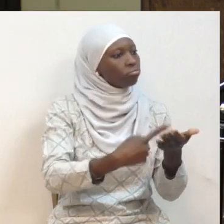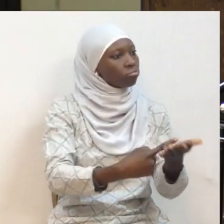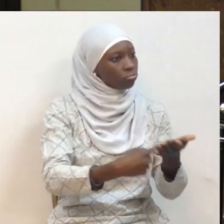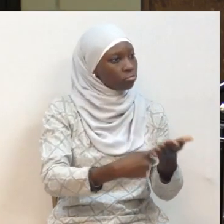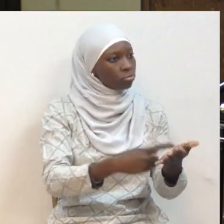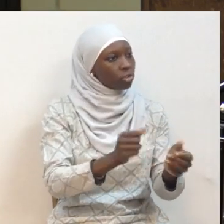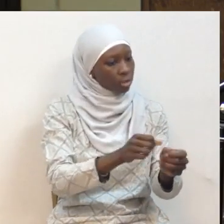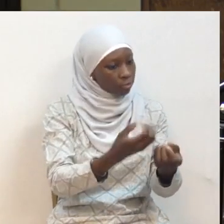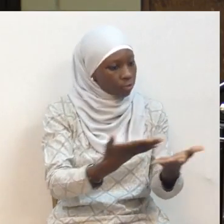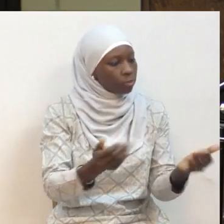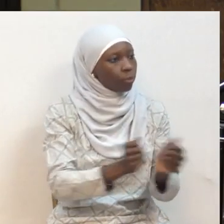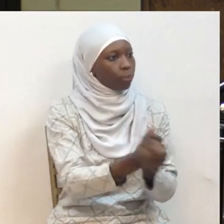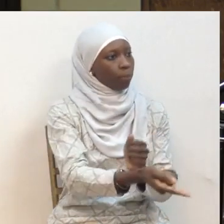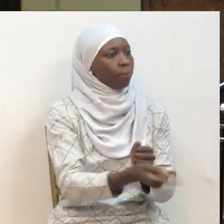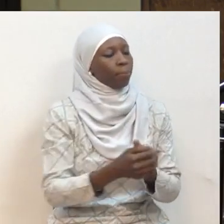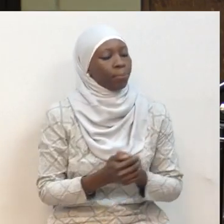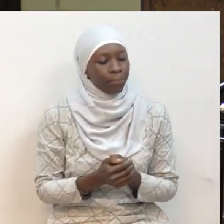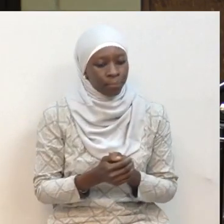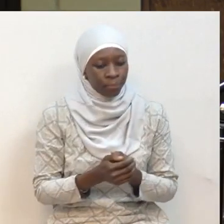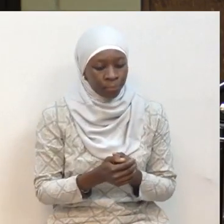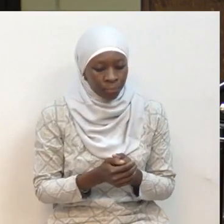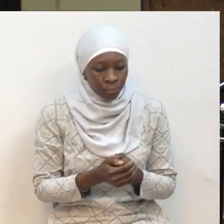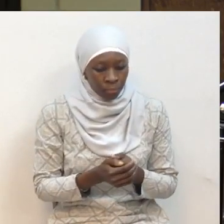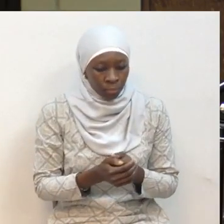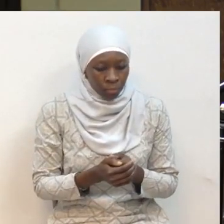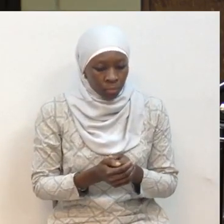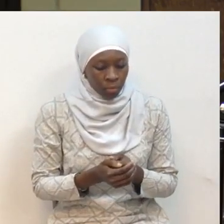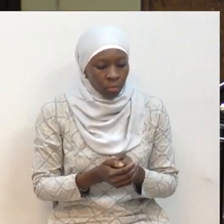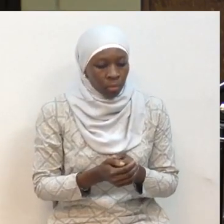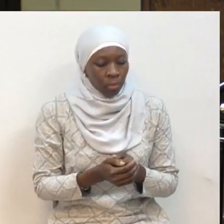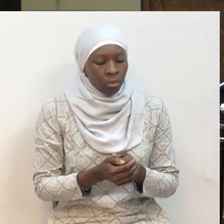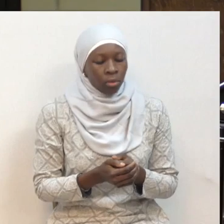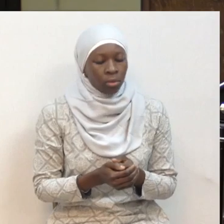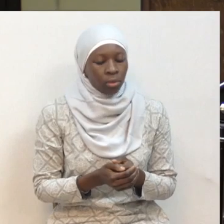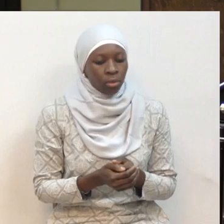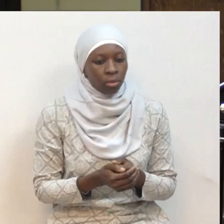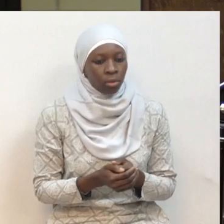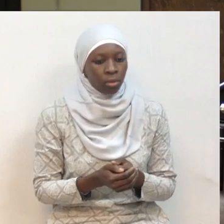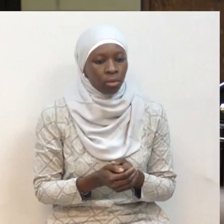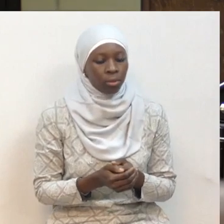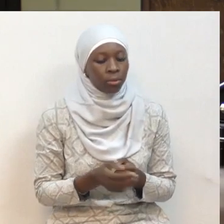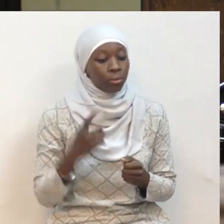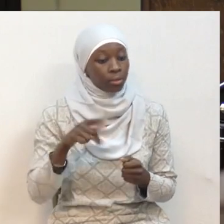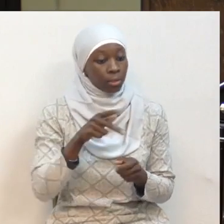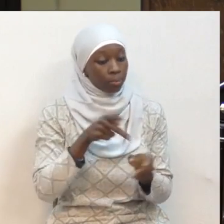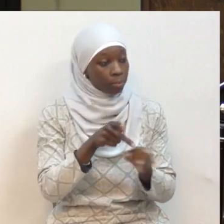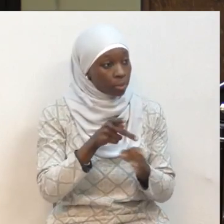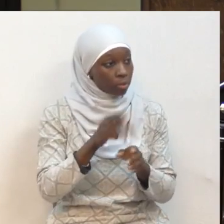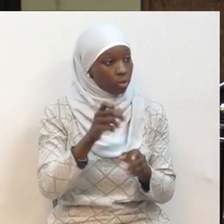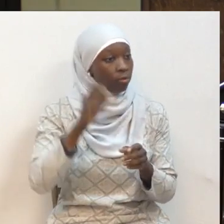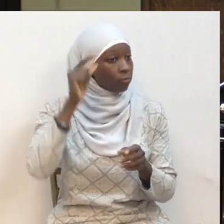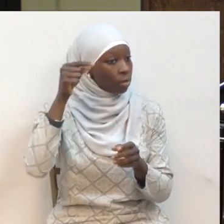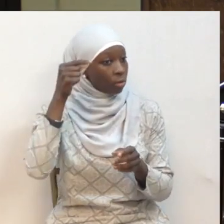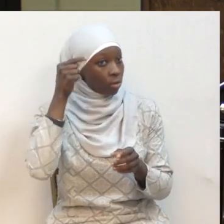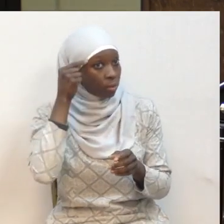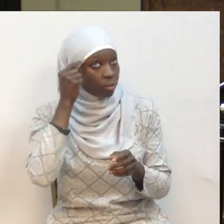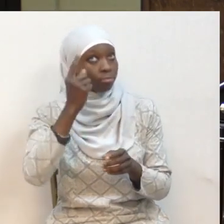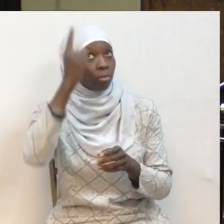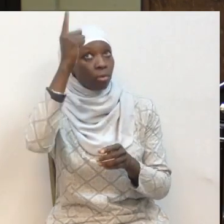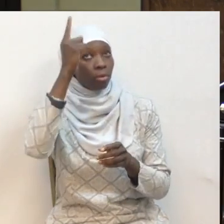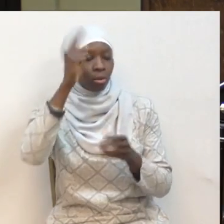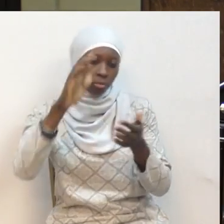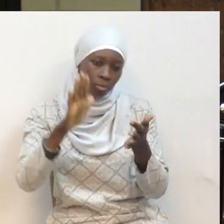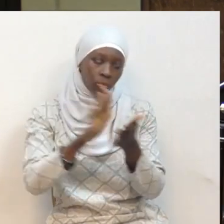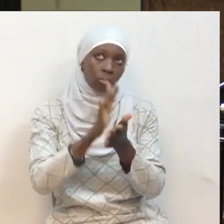the importance of this principle of governance, Allah subhanahu wa ta'ala brings us this issue